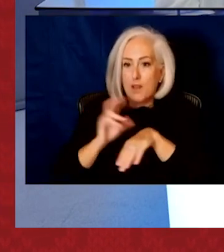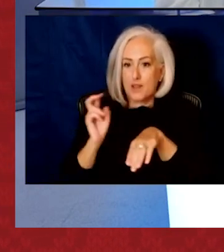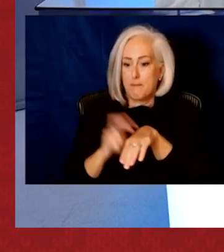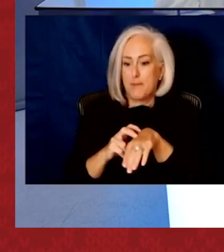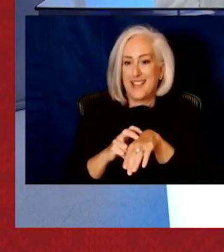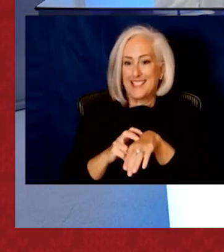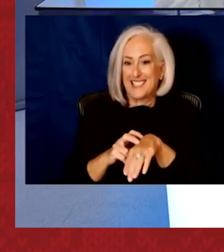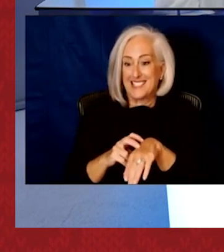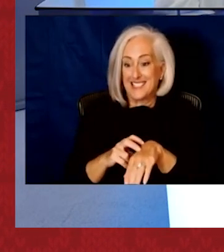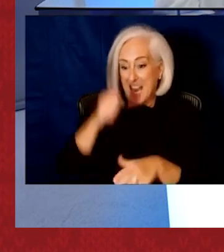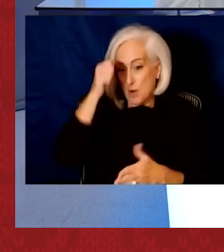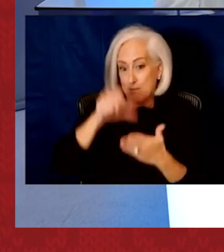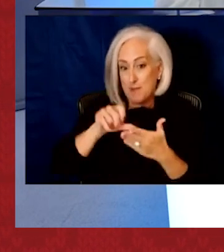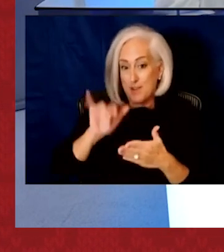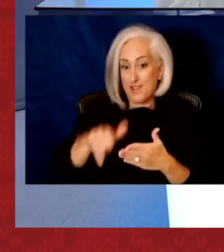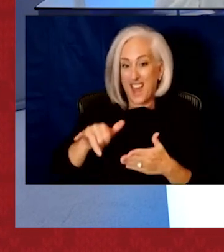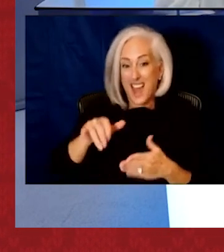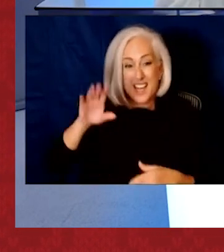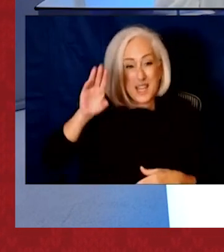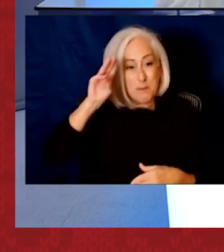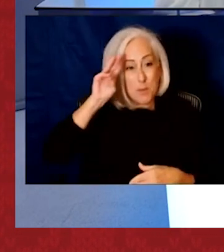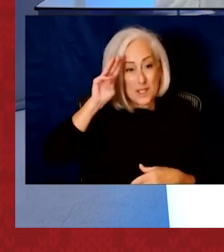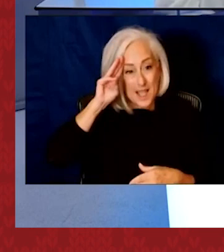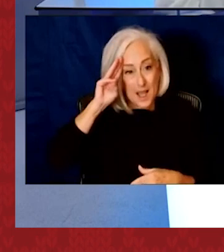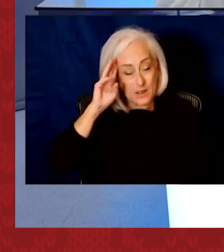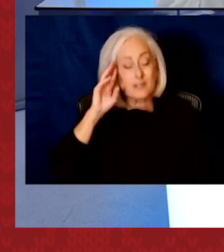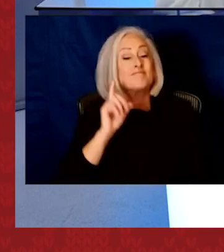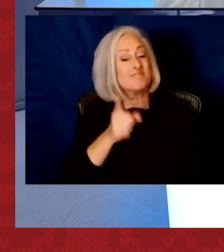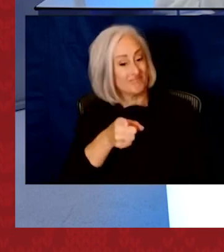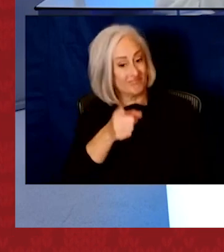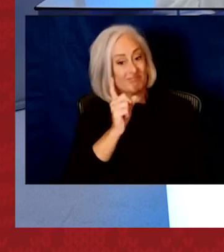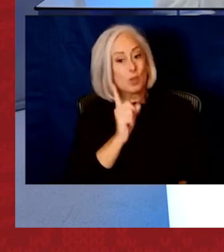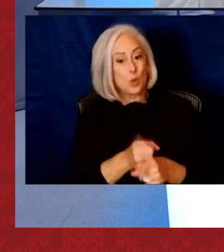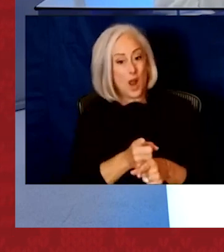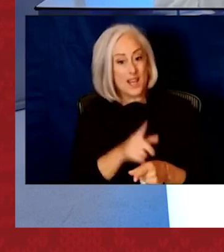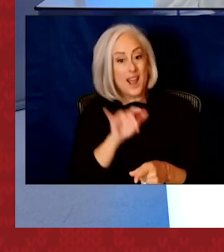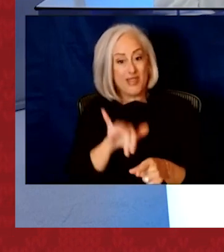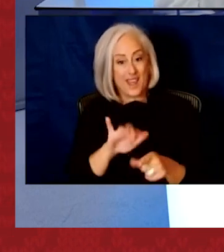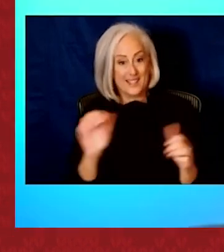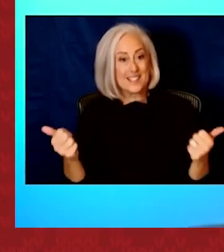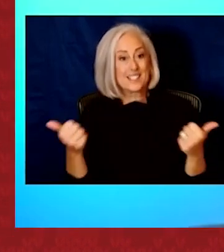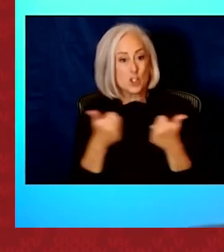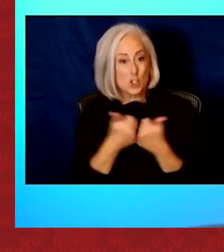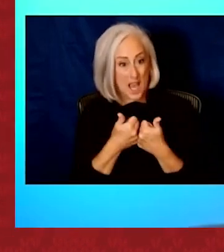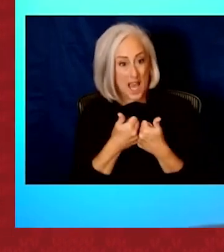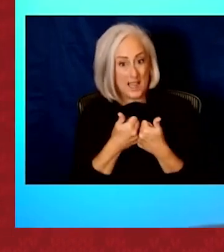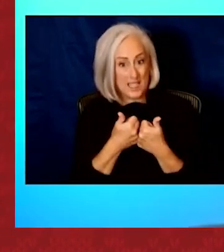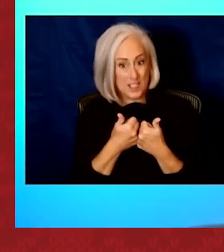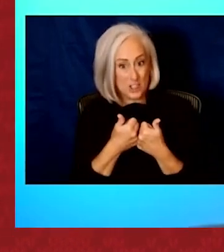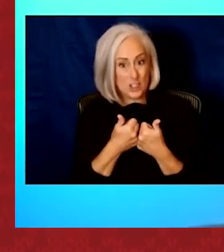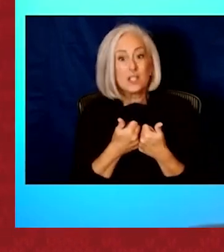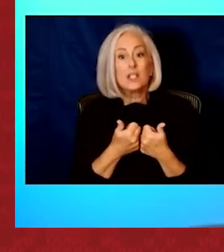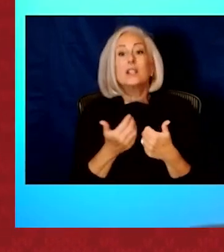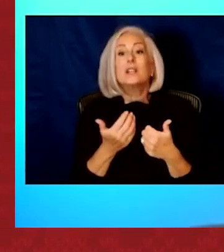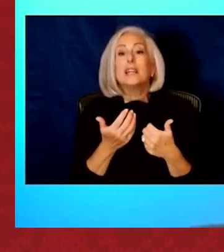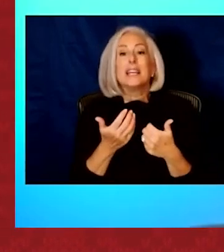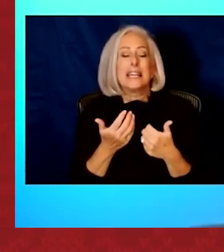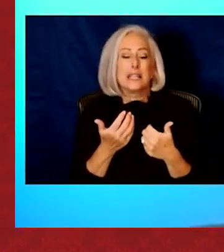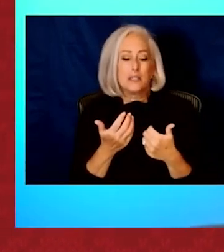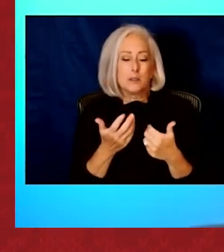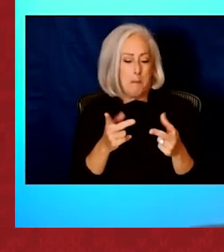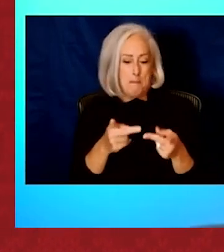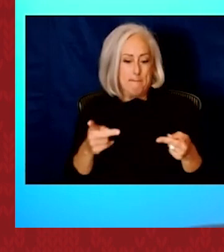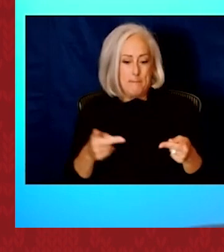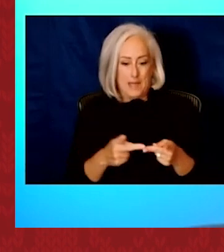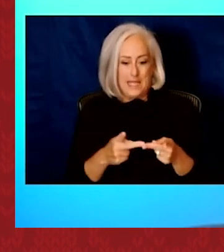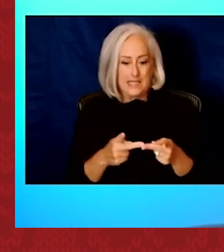little suction kits. Exactly, and so that's one of the big challenges with snake bites, especially in some of these underdeveloped third world